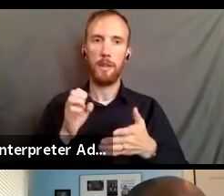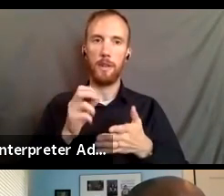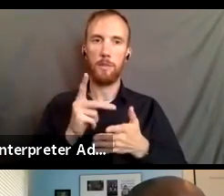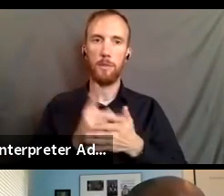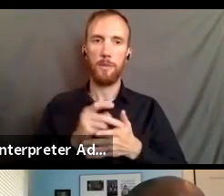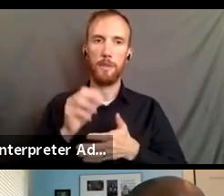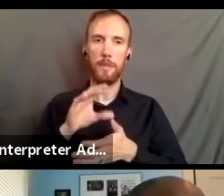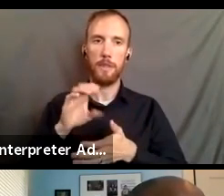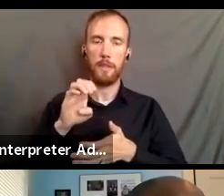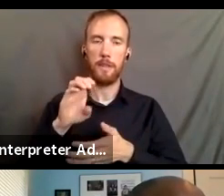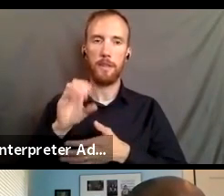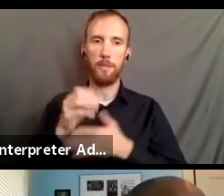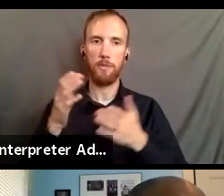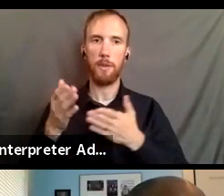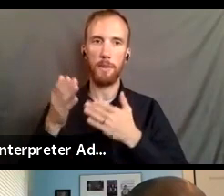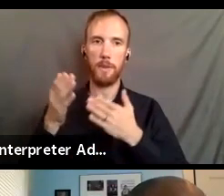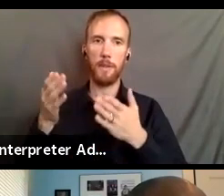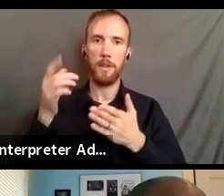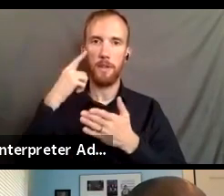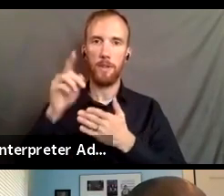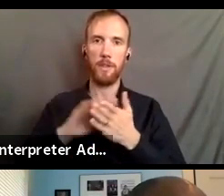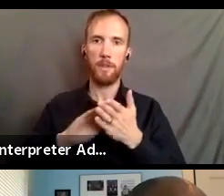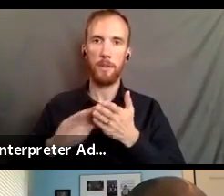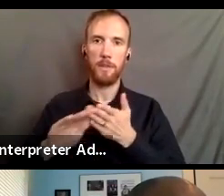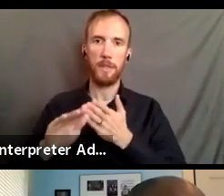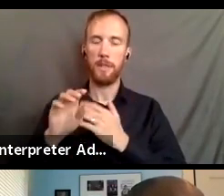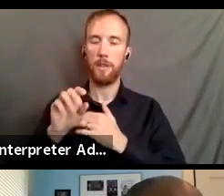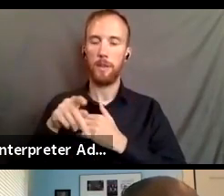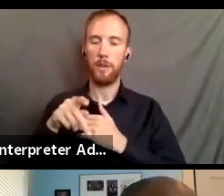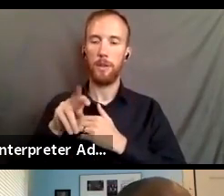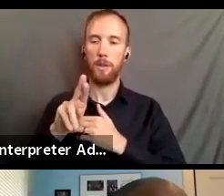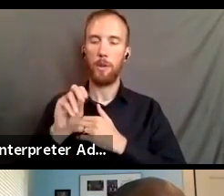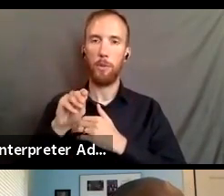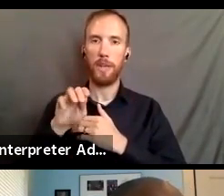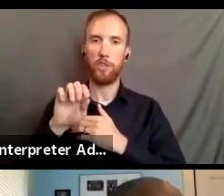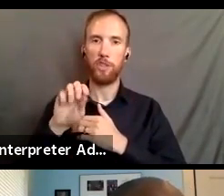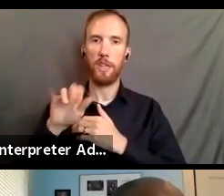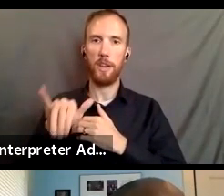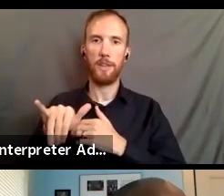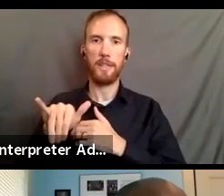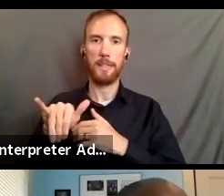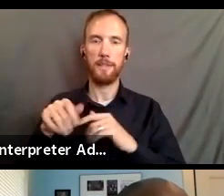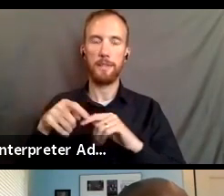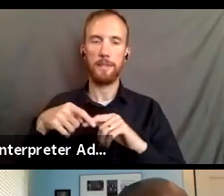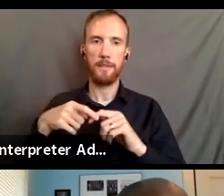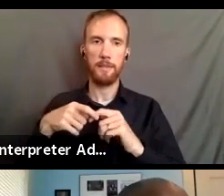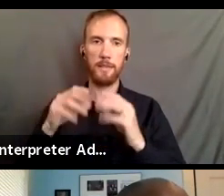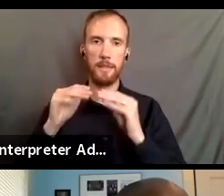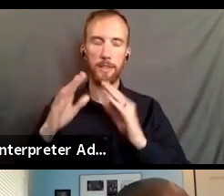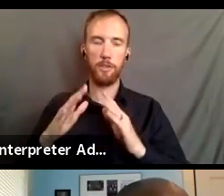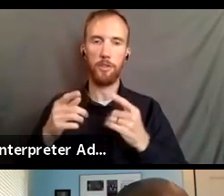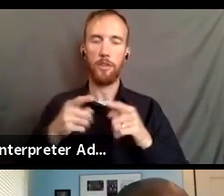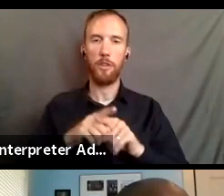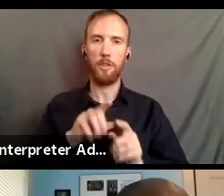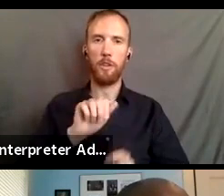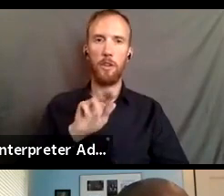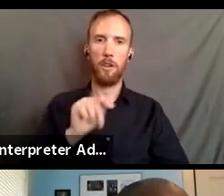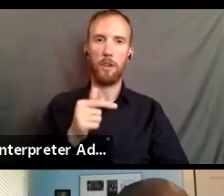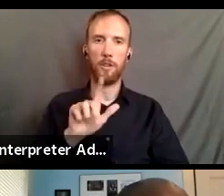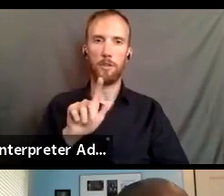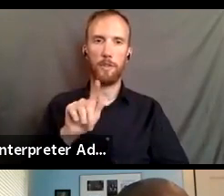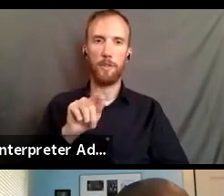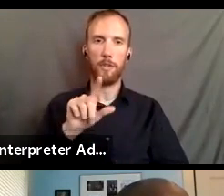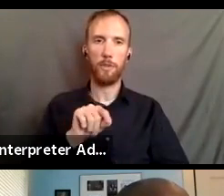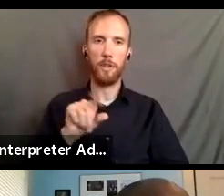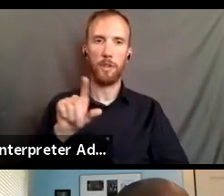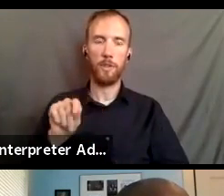officer's recommendation to dismiss probationary appointed teachers and for the record i would like to note that on august 21st 2020 the board members and